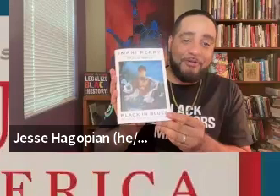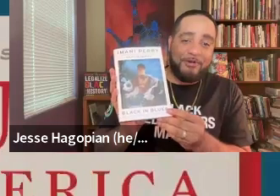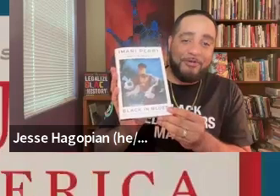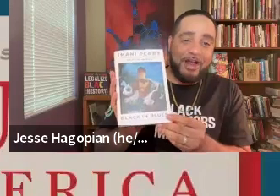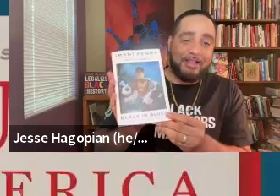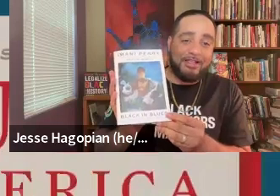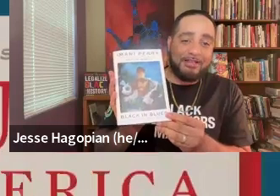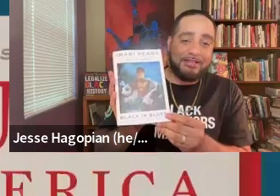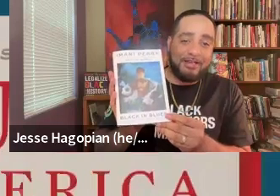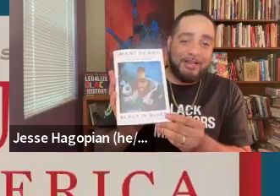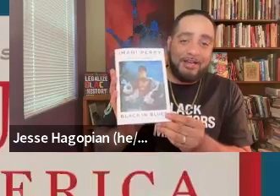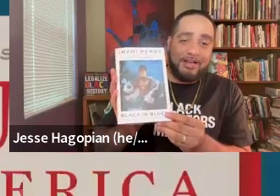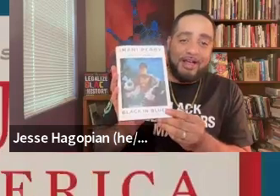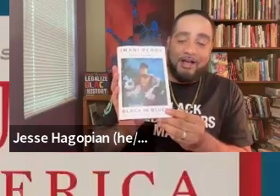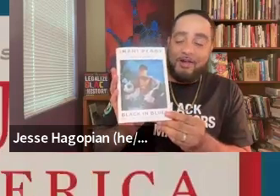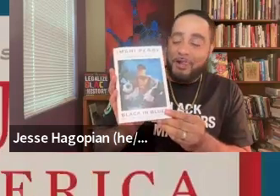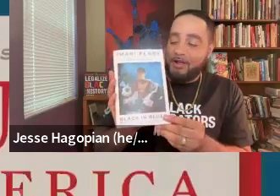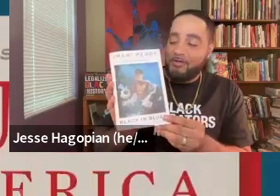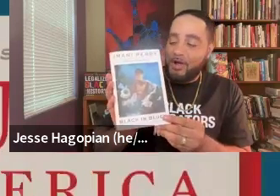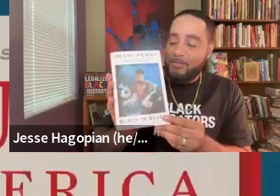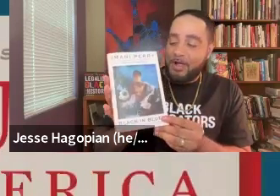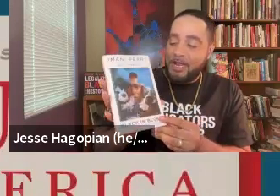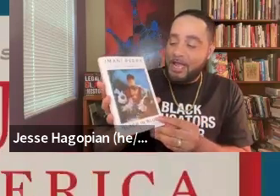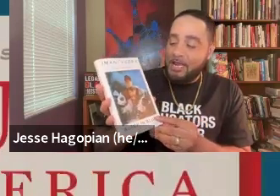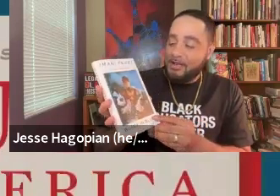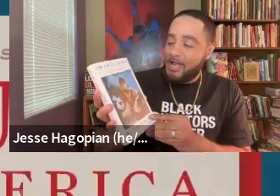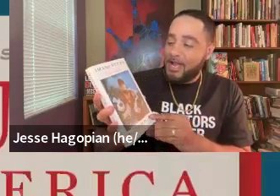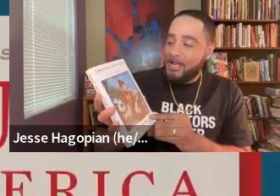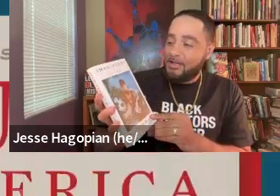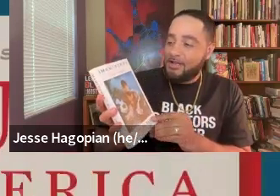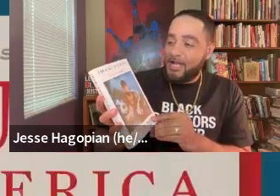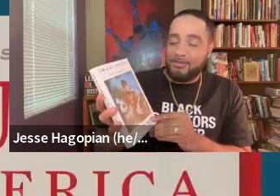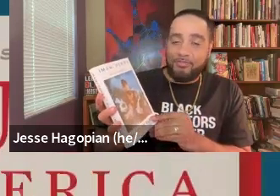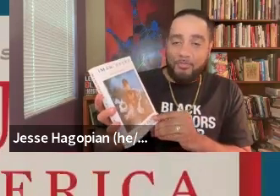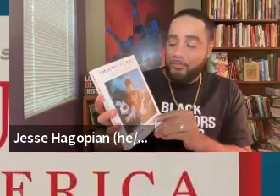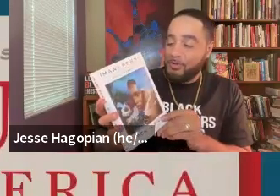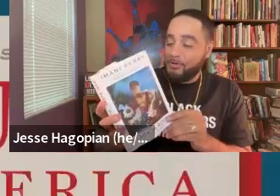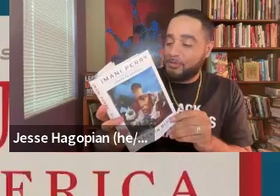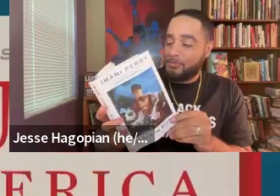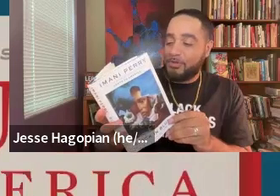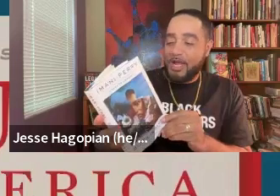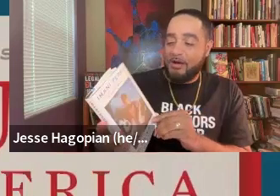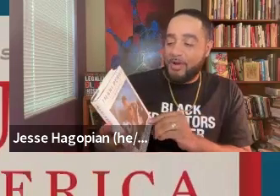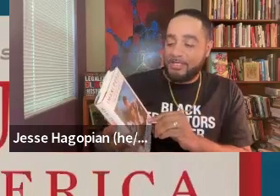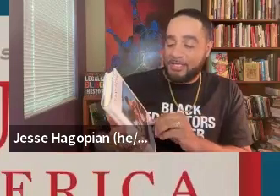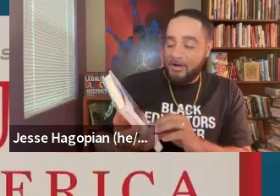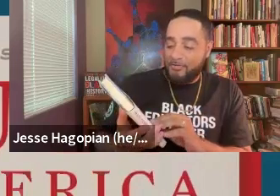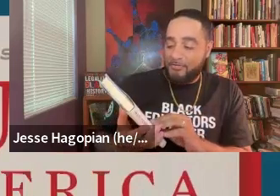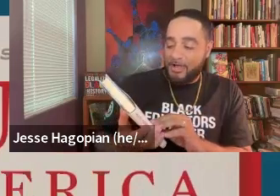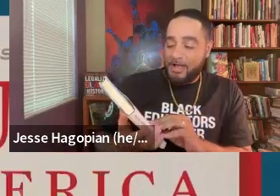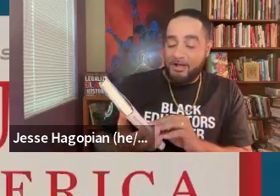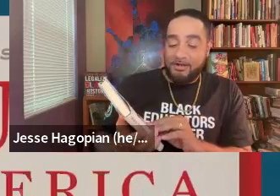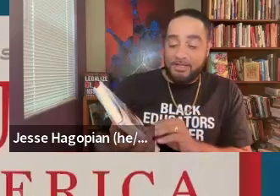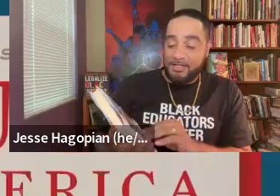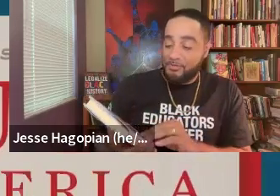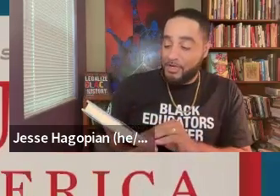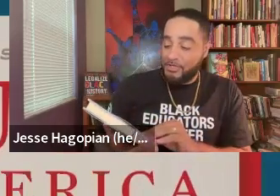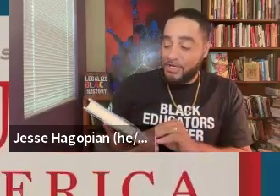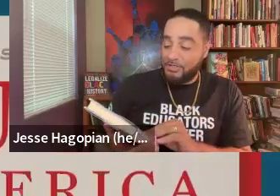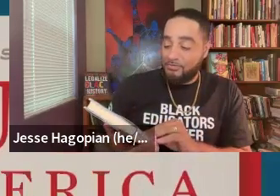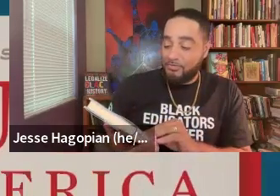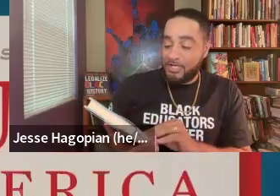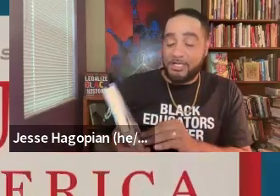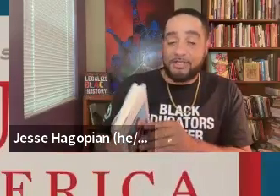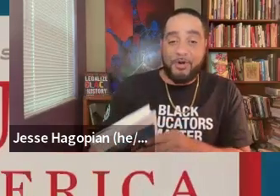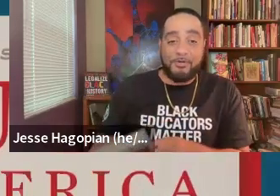enough for writing this, uh, Imani, and as a blues player myself, this